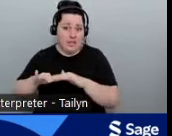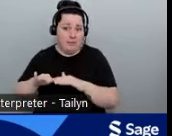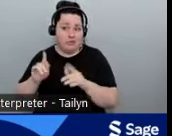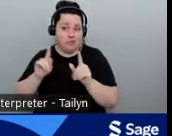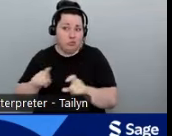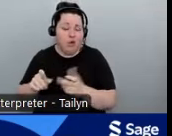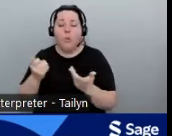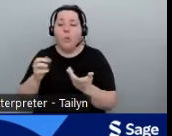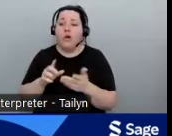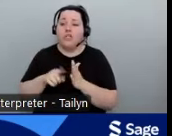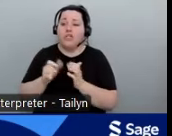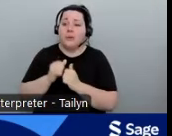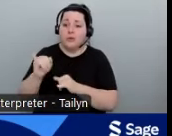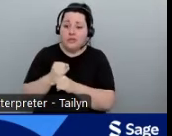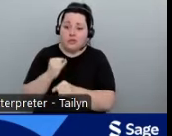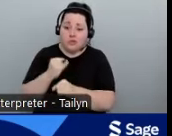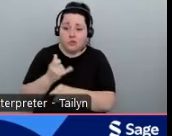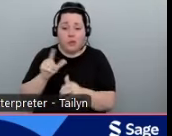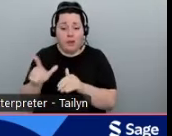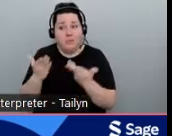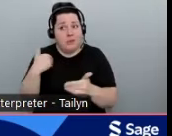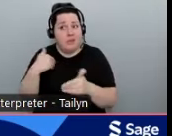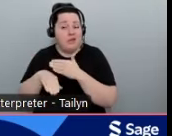or library to see if you already have access.